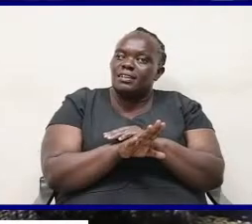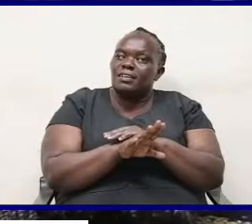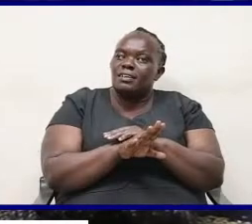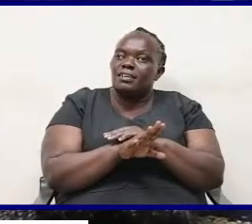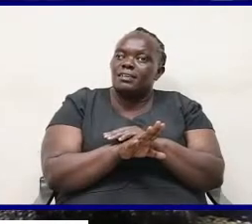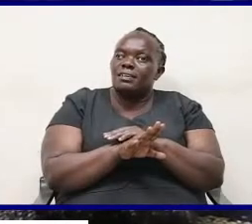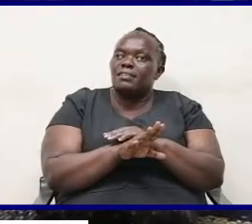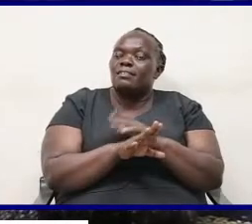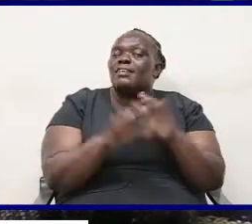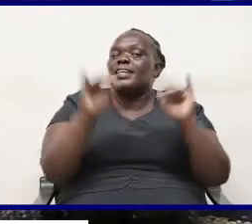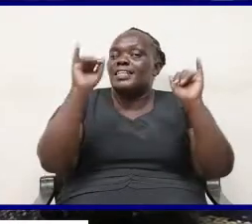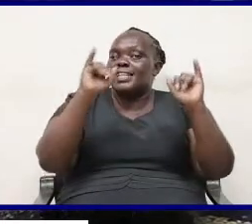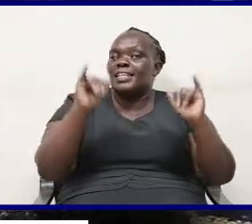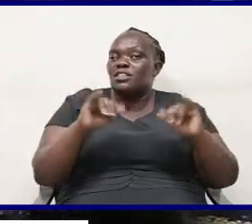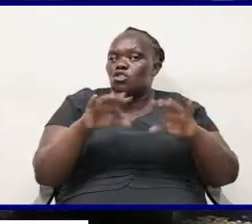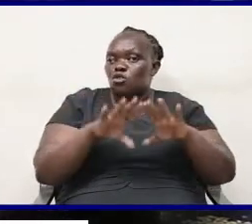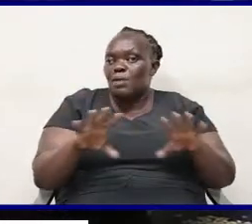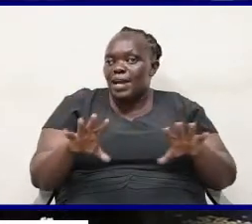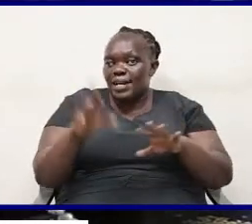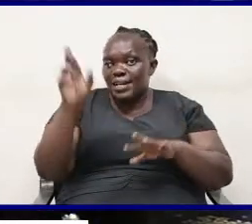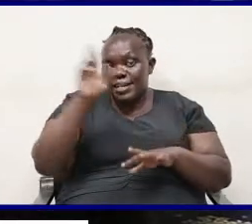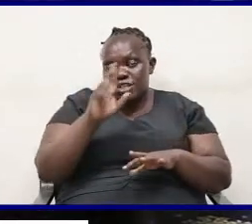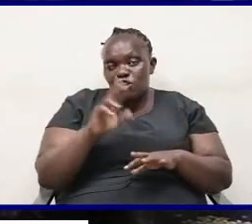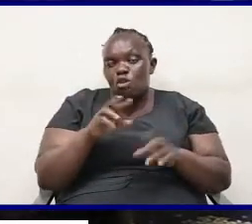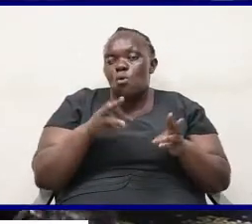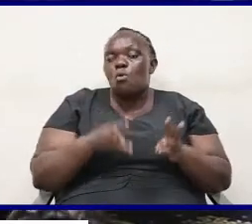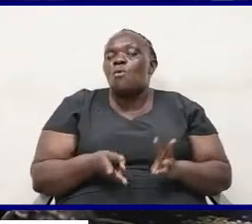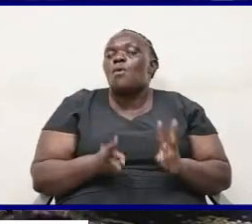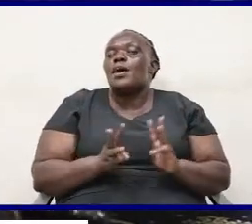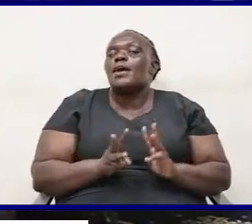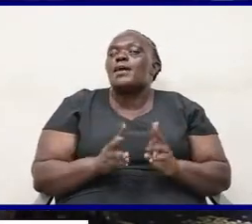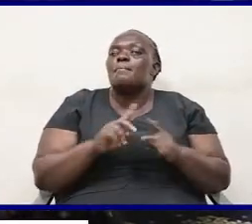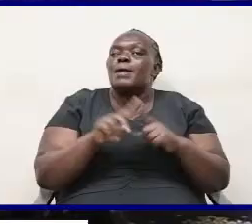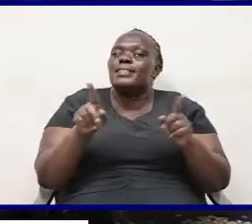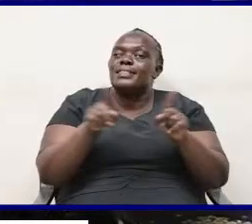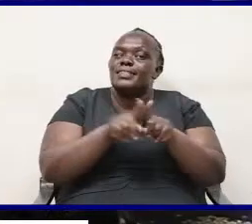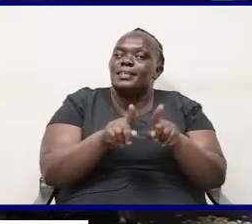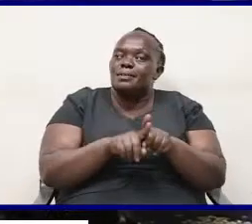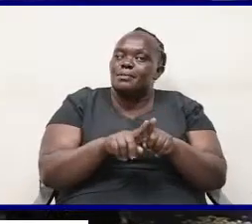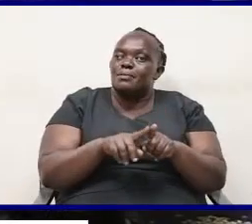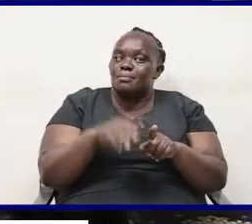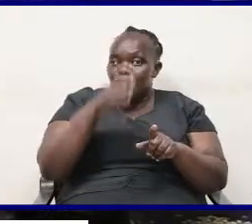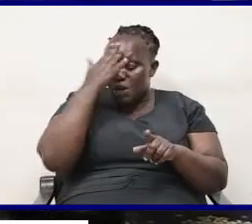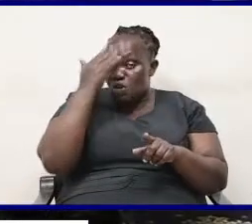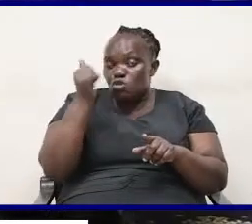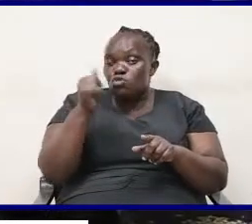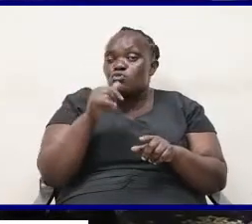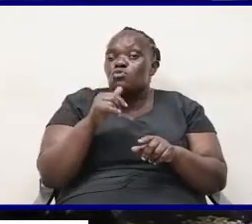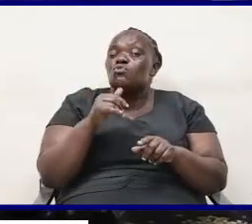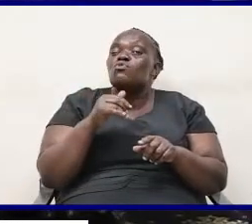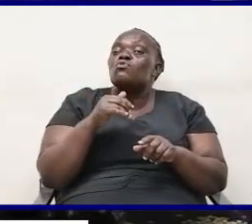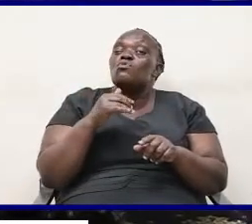the international market from a regional perspective. But we also, because we are